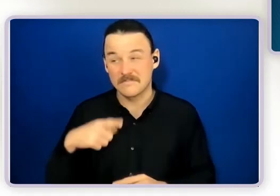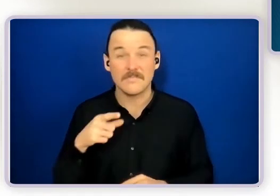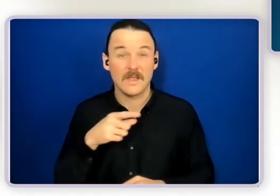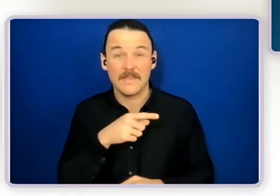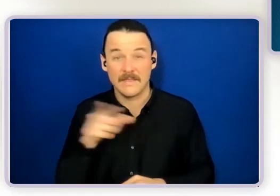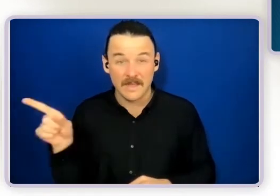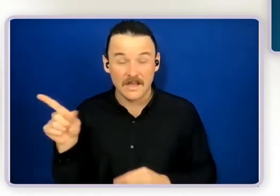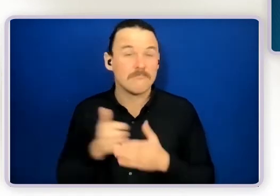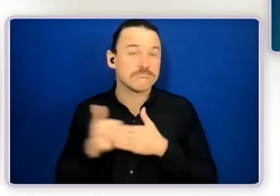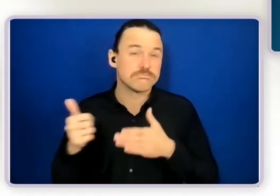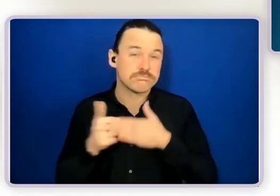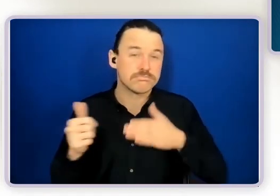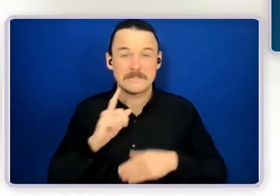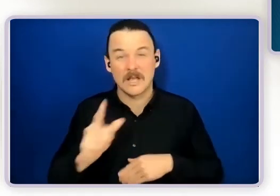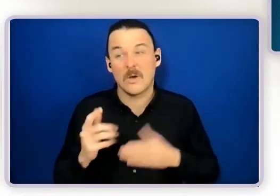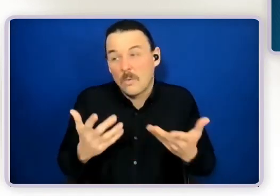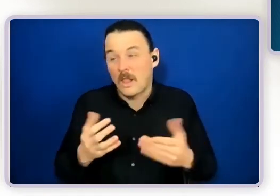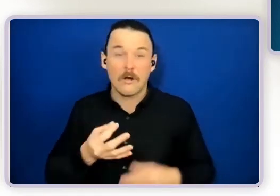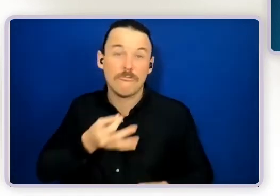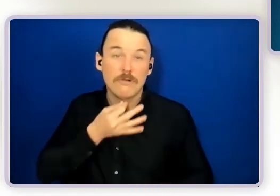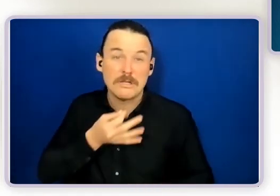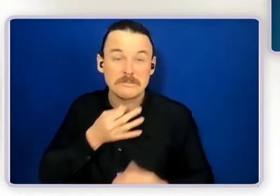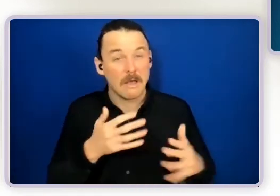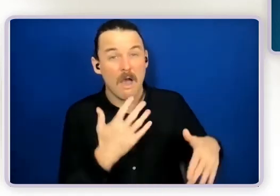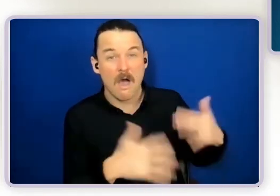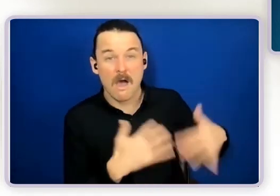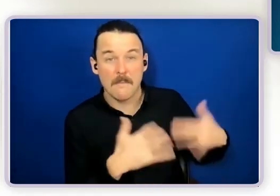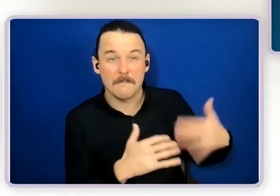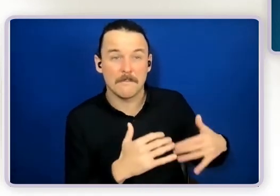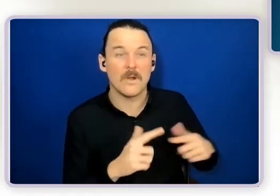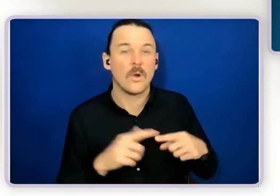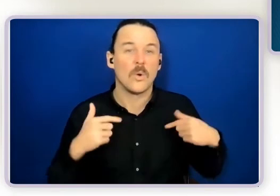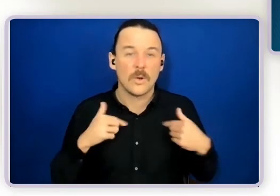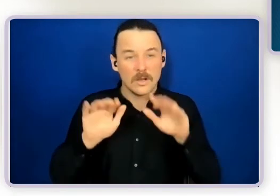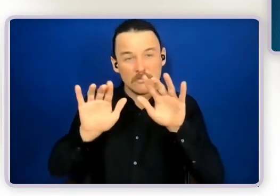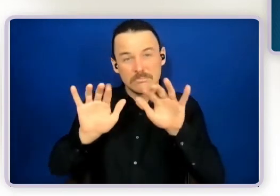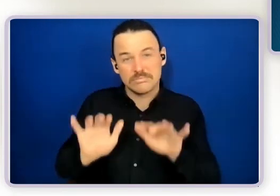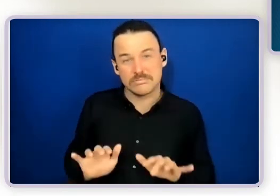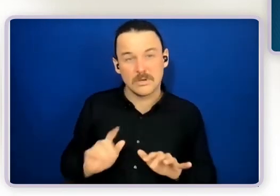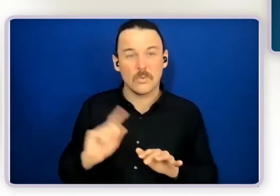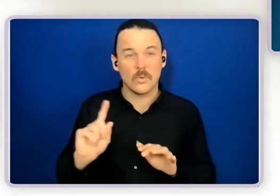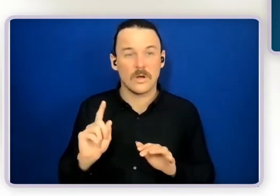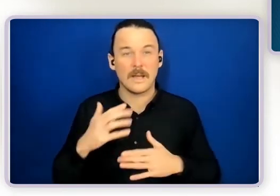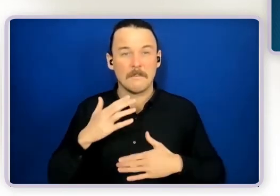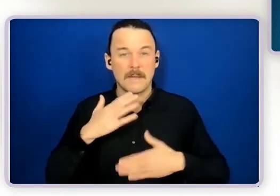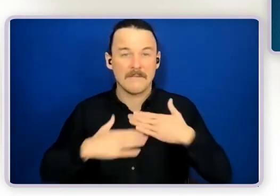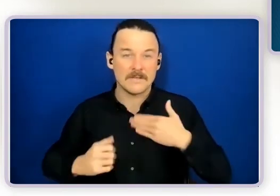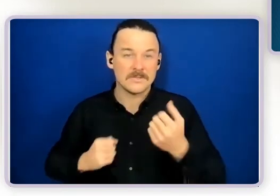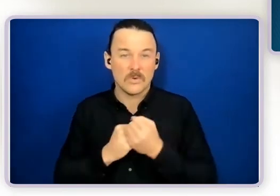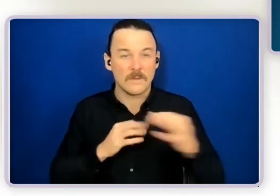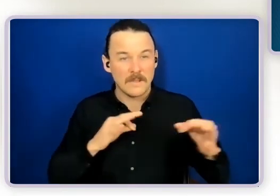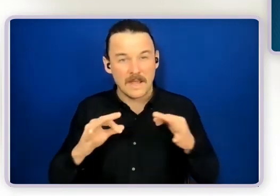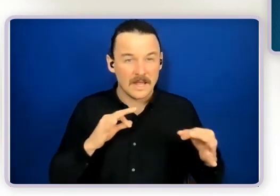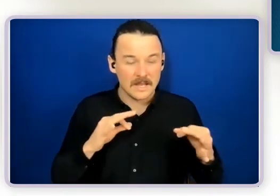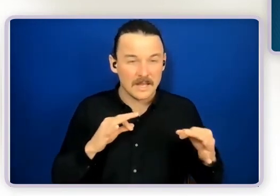put together an incompetent behaviour support plan written by a martial arts expert, and it didn't work. Now, you might have a bit